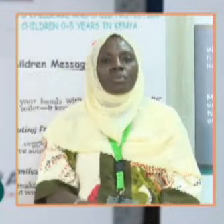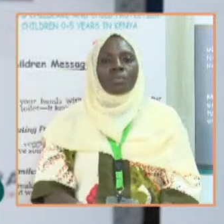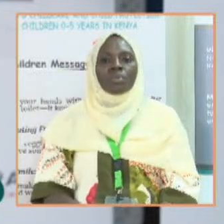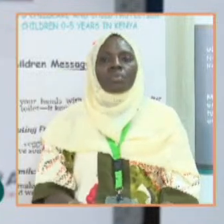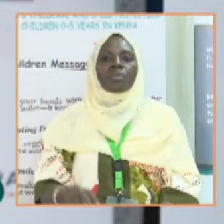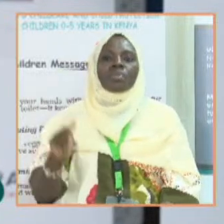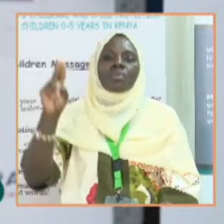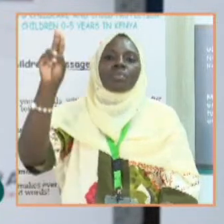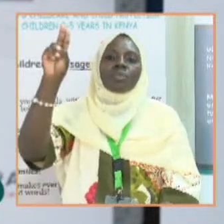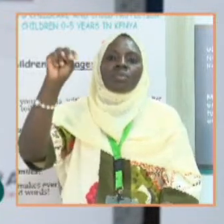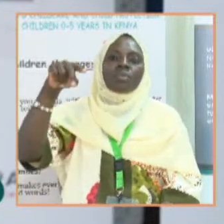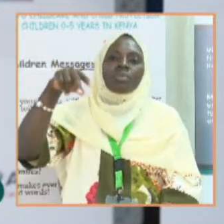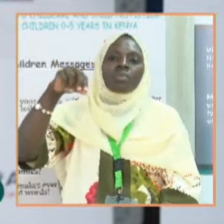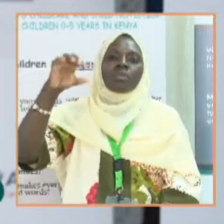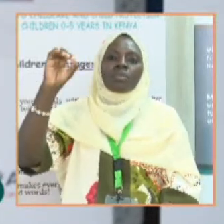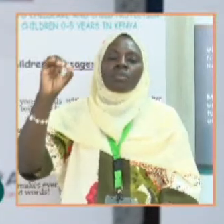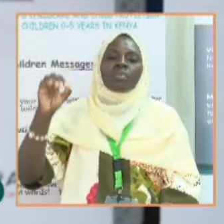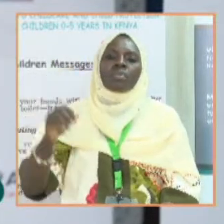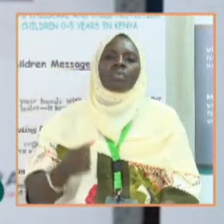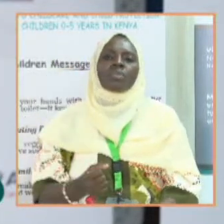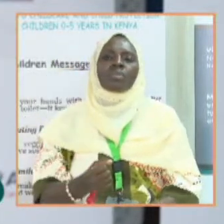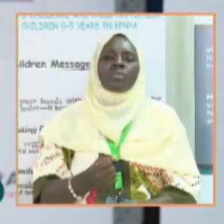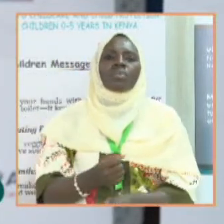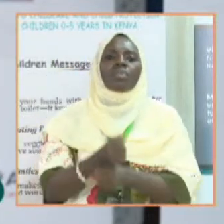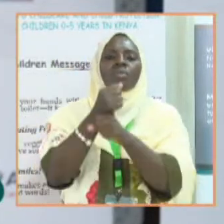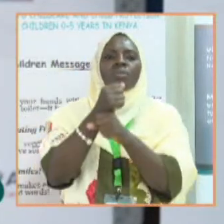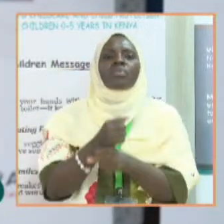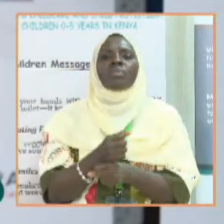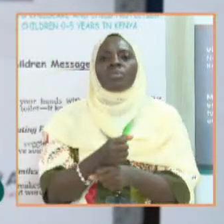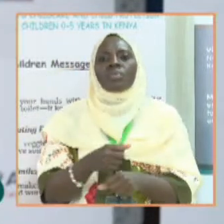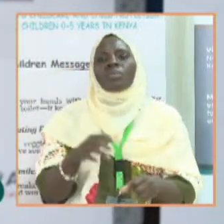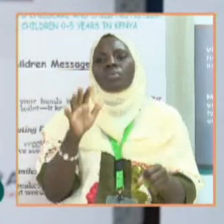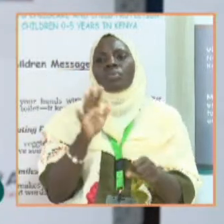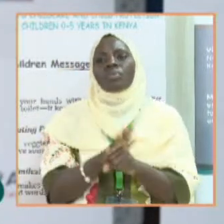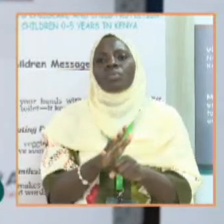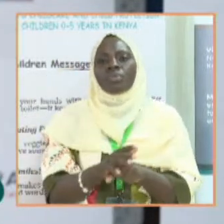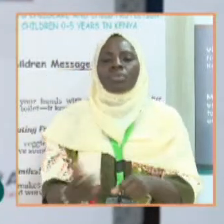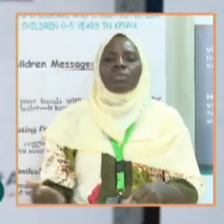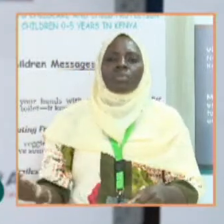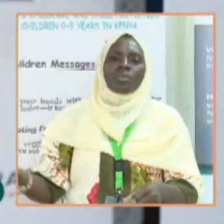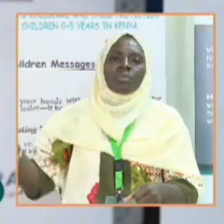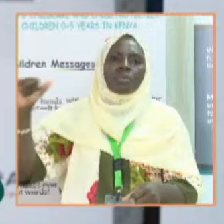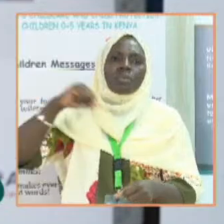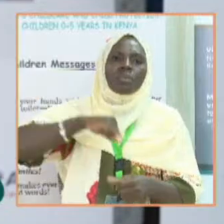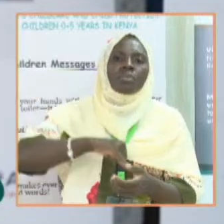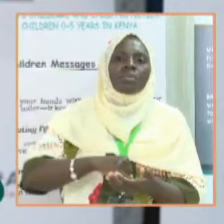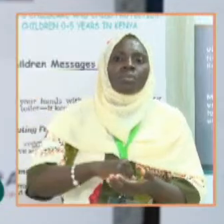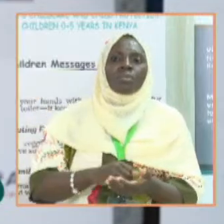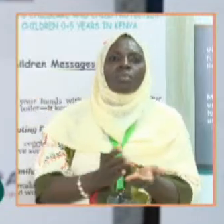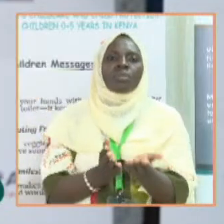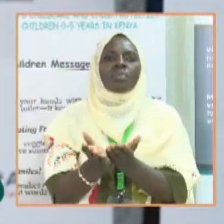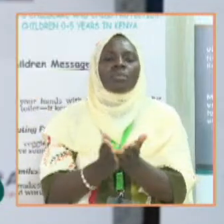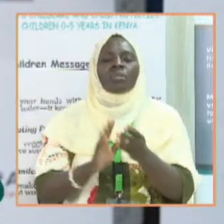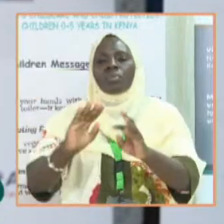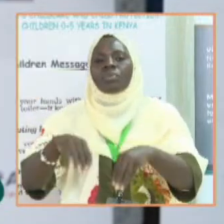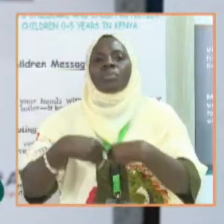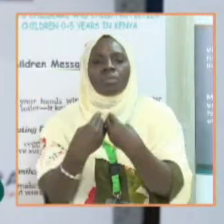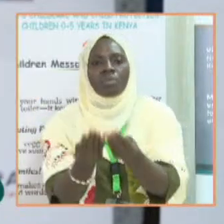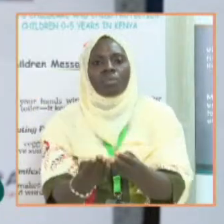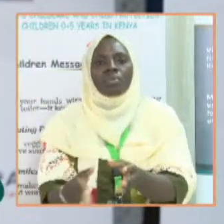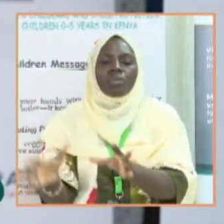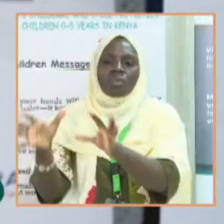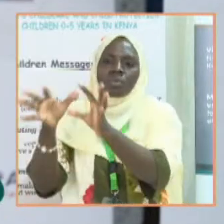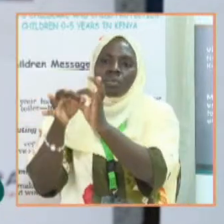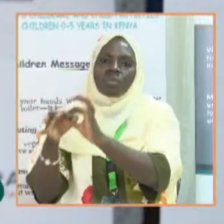NGOs also played a key role, but they came in to improve service delivery, and especially in marginalized areas. Coordination, how are